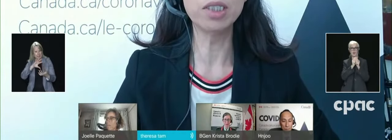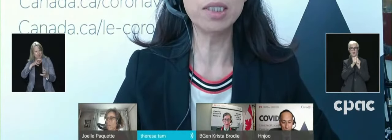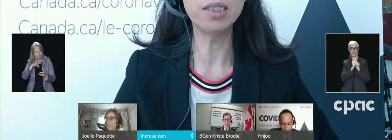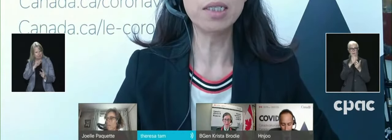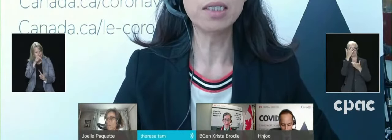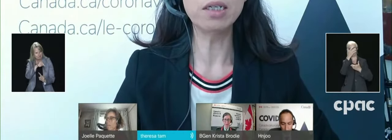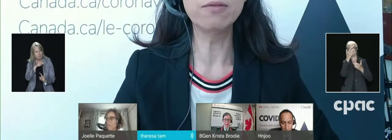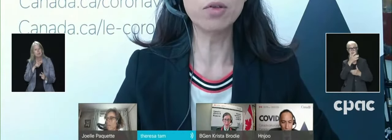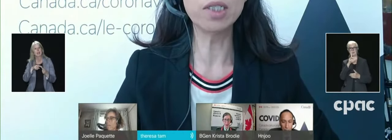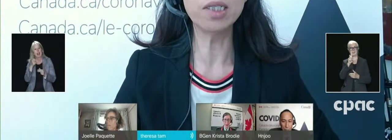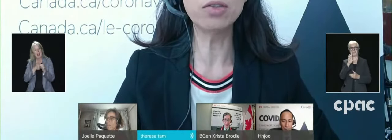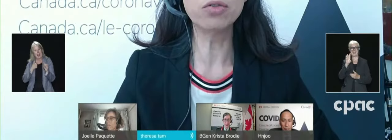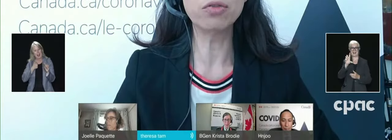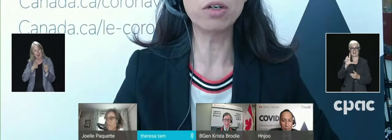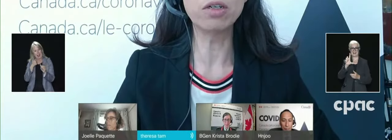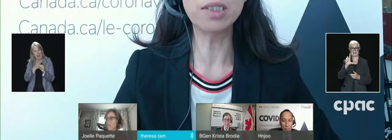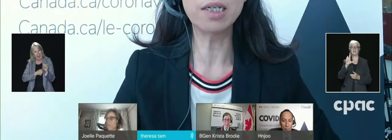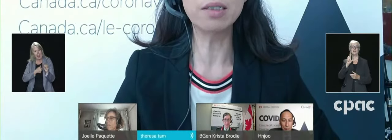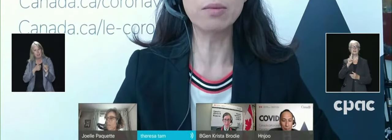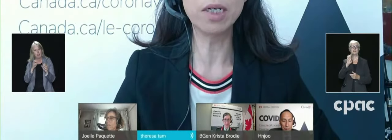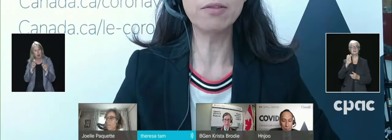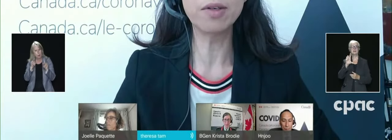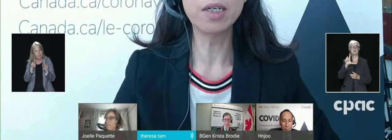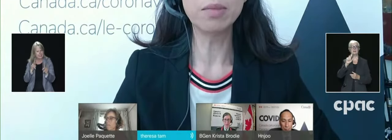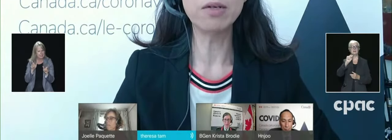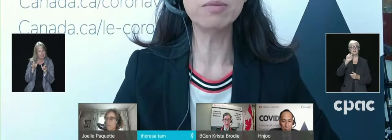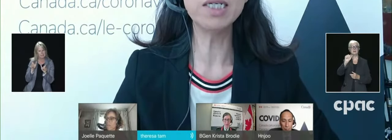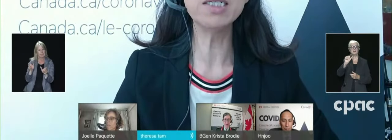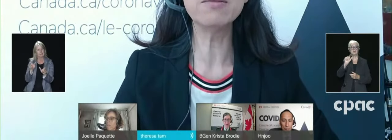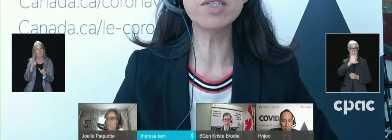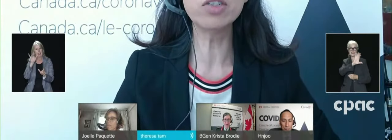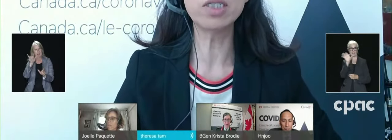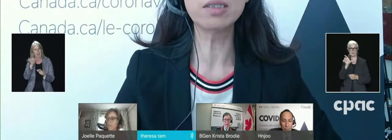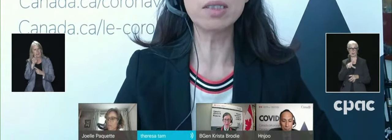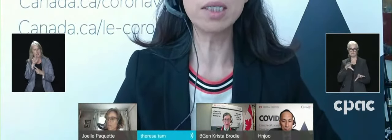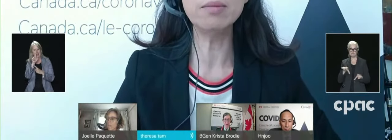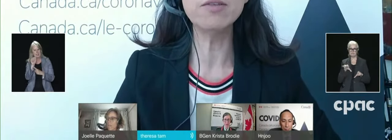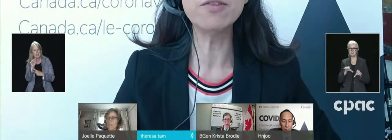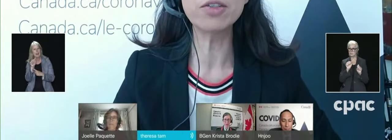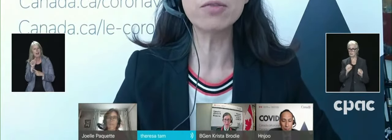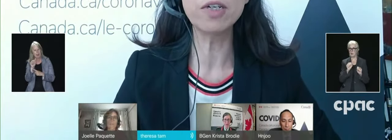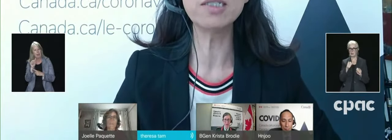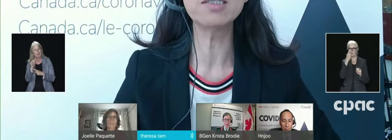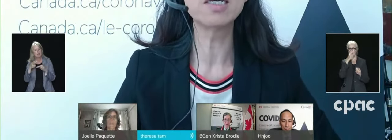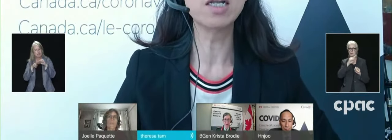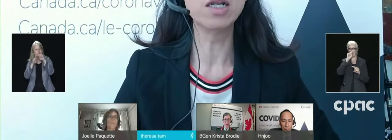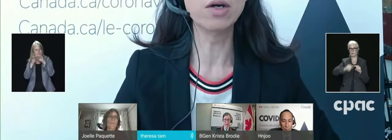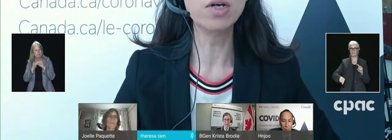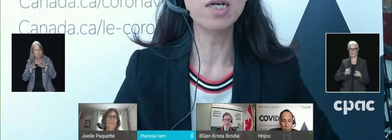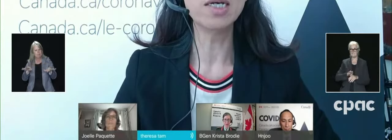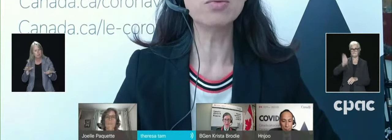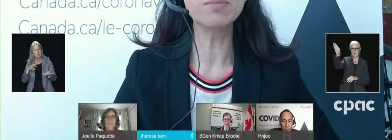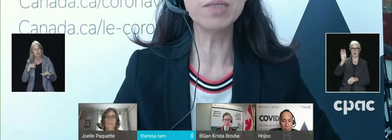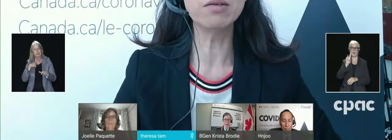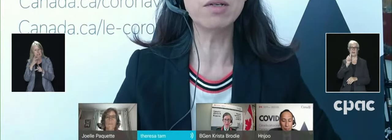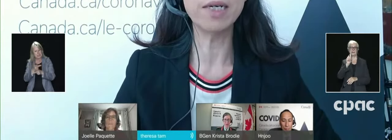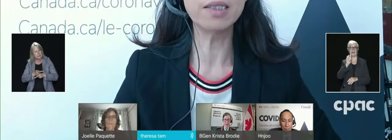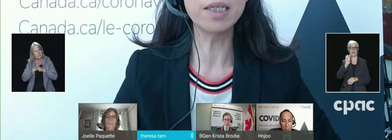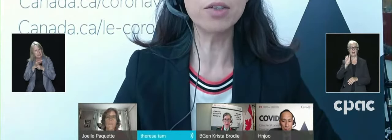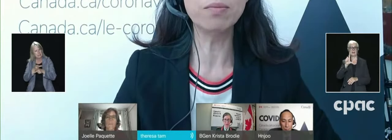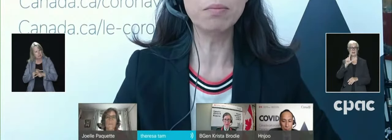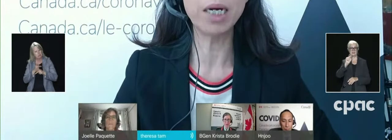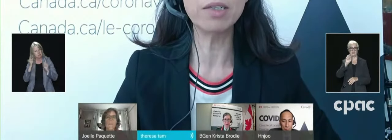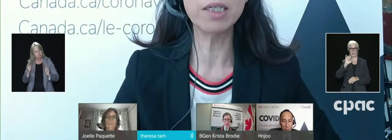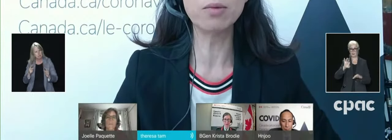every opportunity to avoid a strong Delta wave by remaining vigilant to keep infection rates low as we build